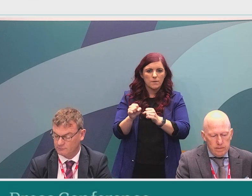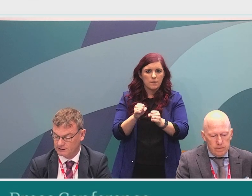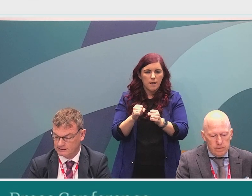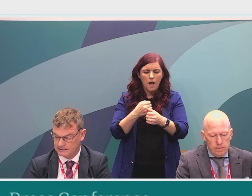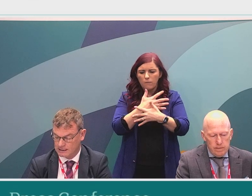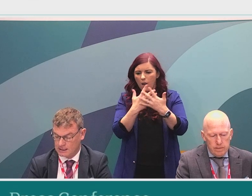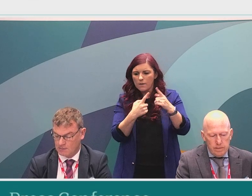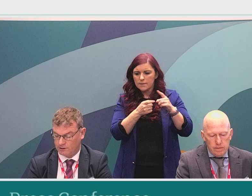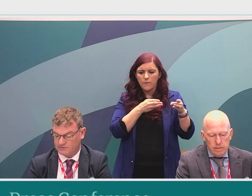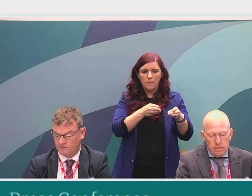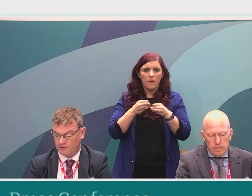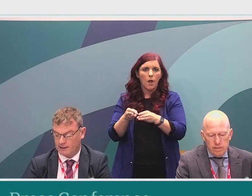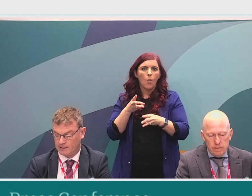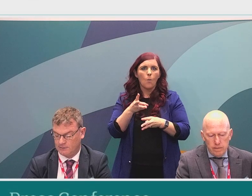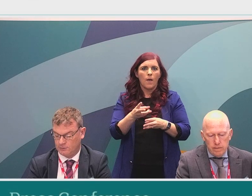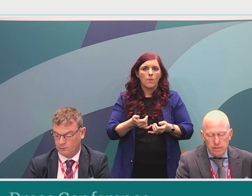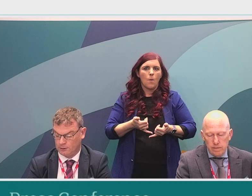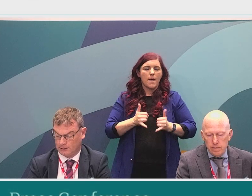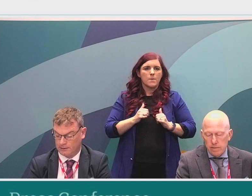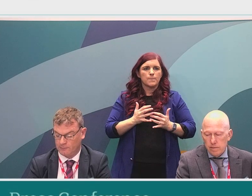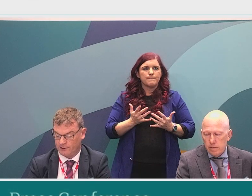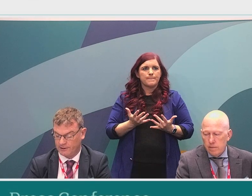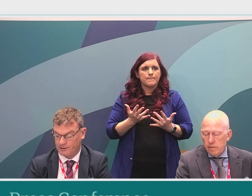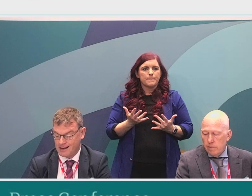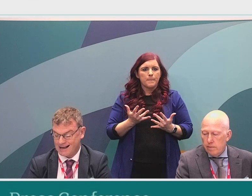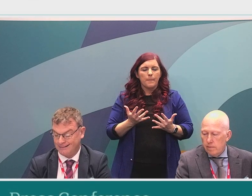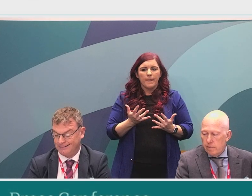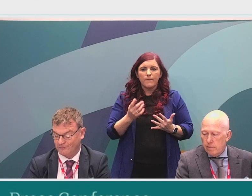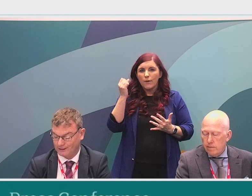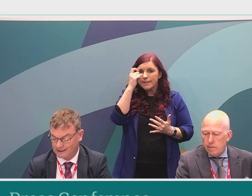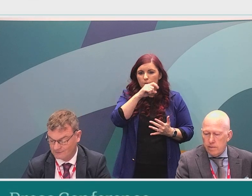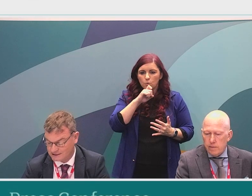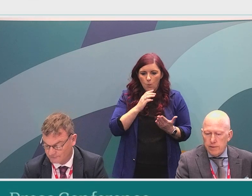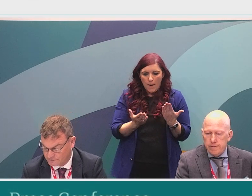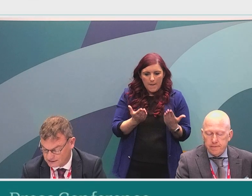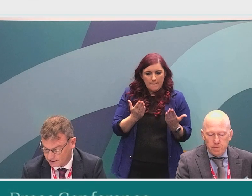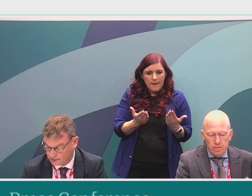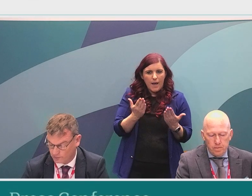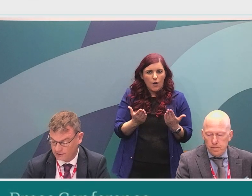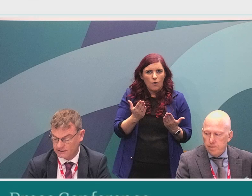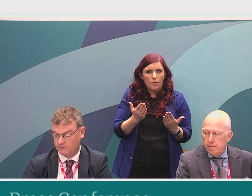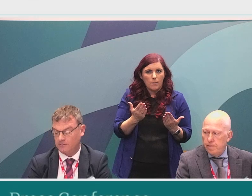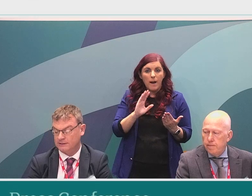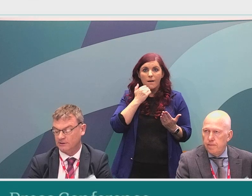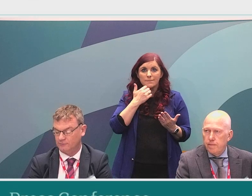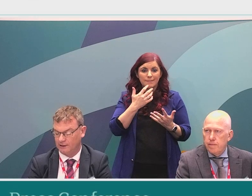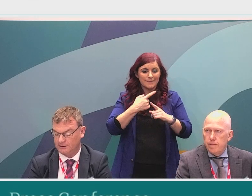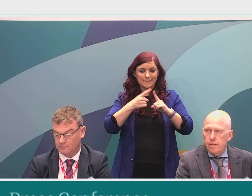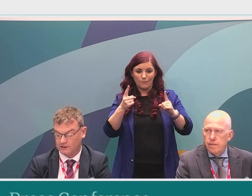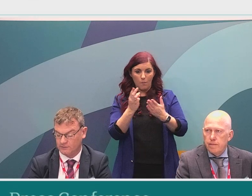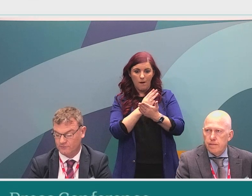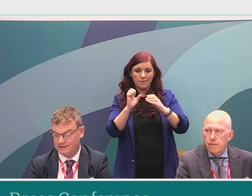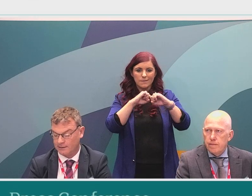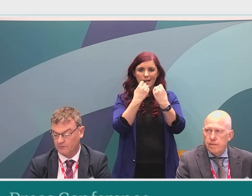methodological reasons why it's very hard to kind of compare, and the differing levels of societal awareness around sexual violence